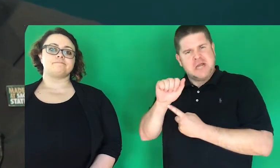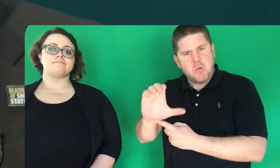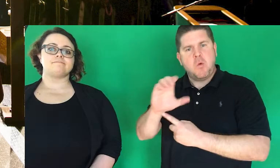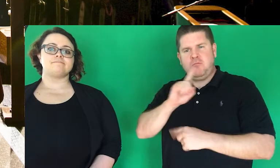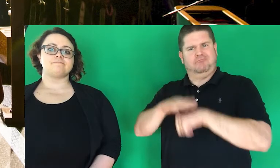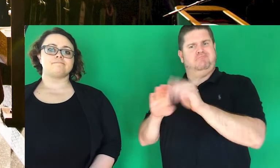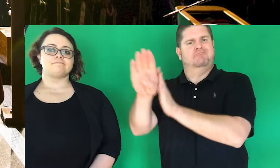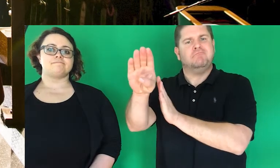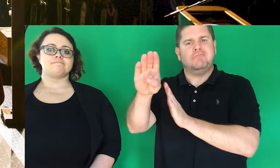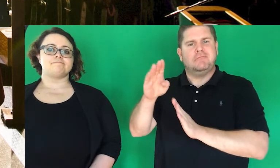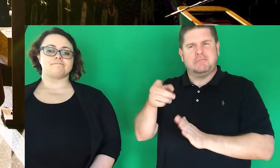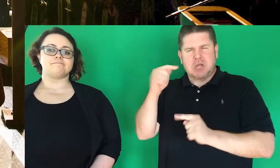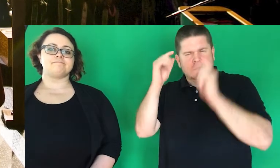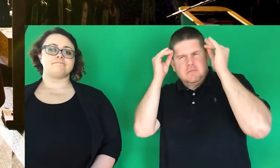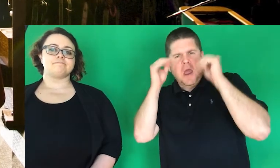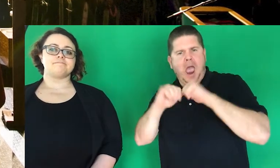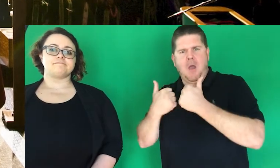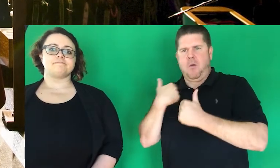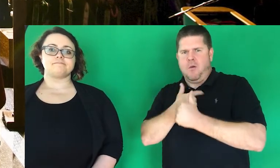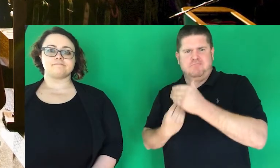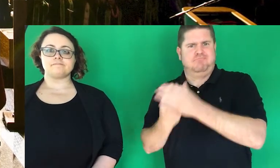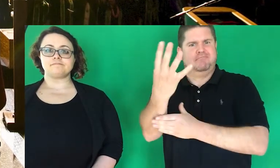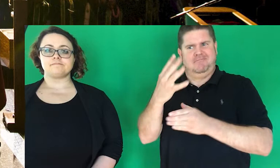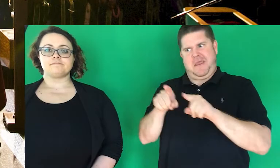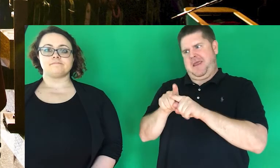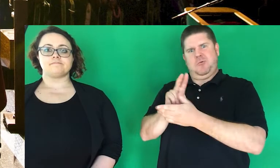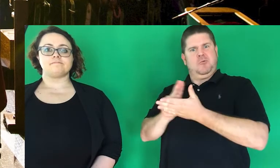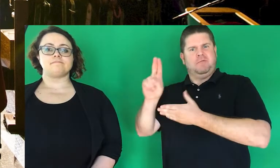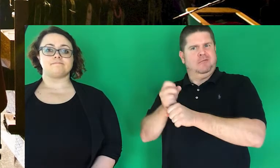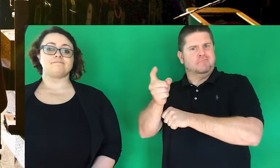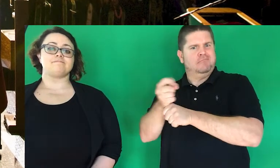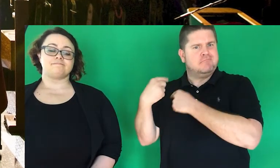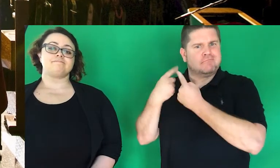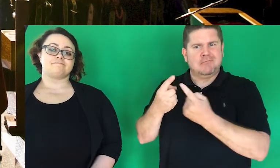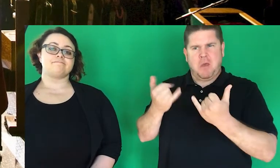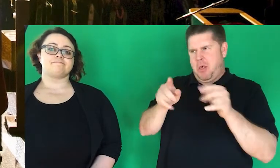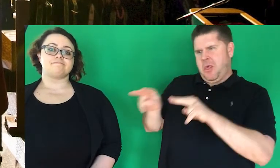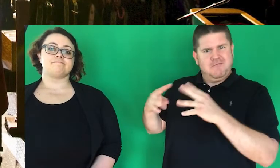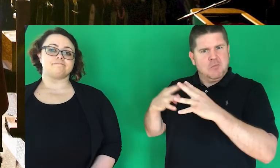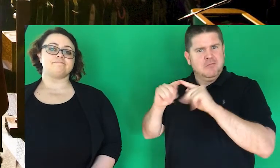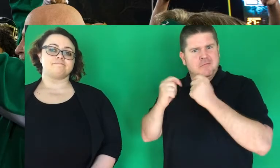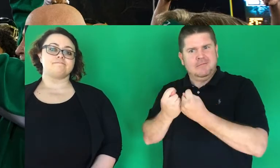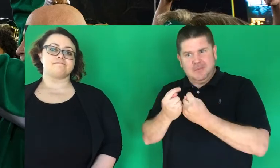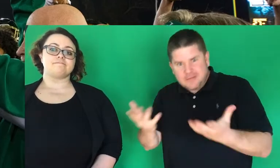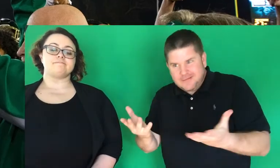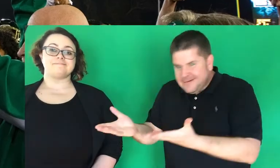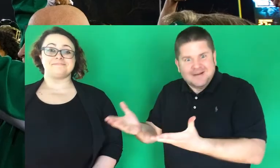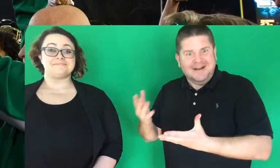the rise. Think about how we're growing as a university each year. Think about our football team,